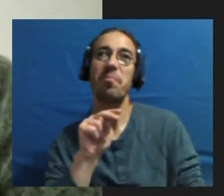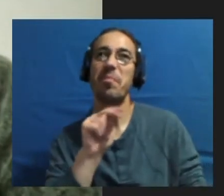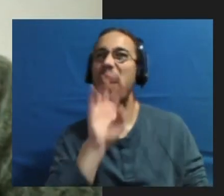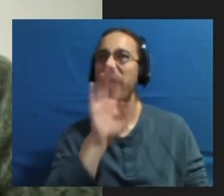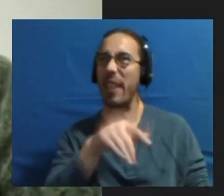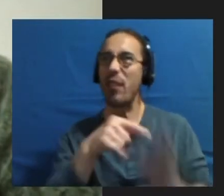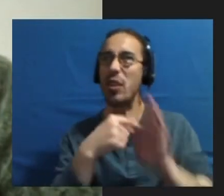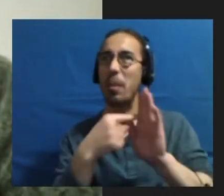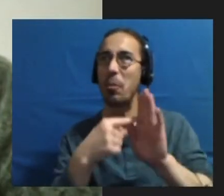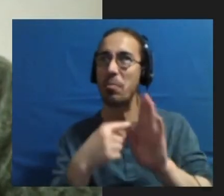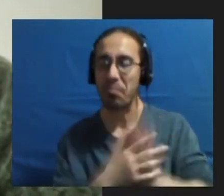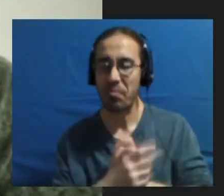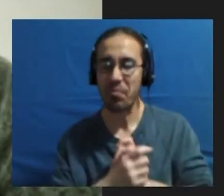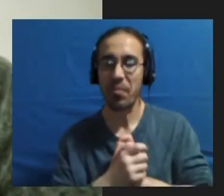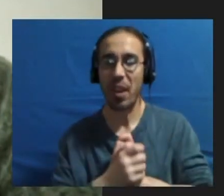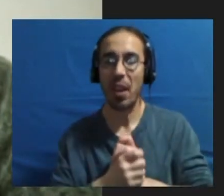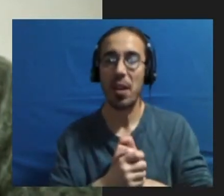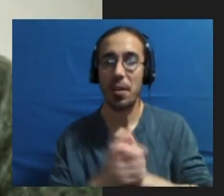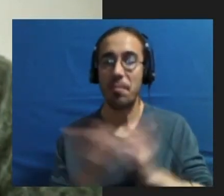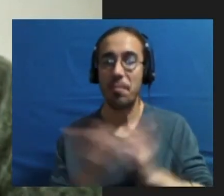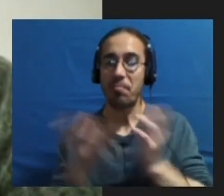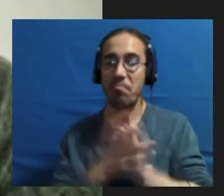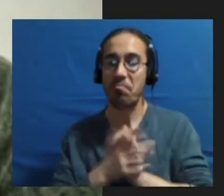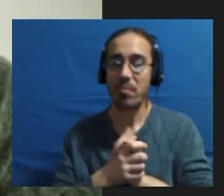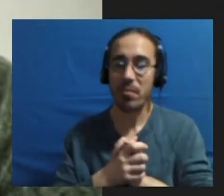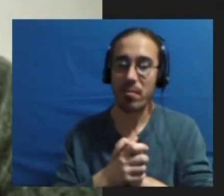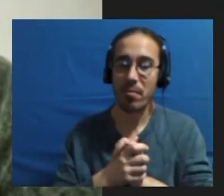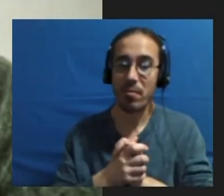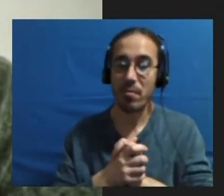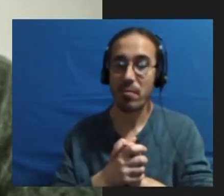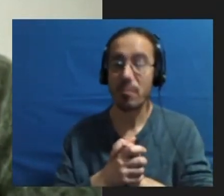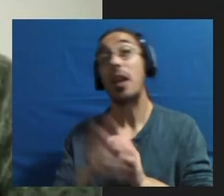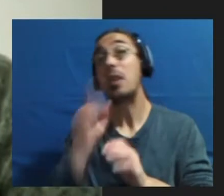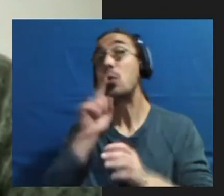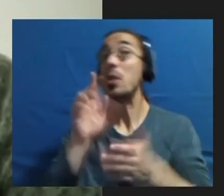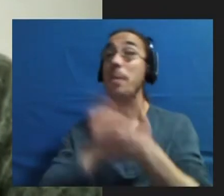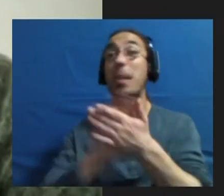um yeah, I'm not it's nice not being alone.